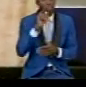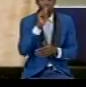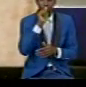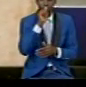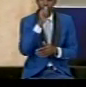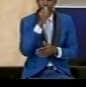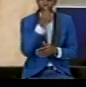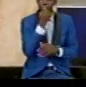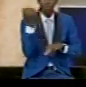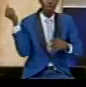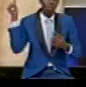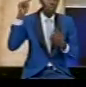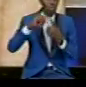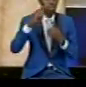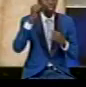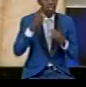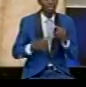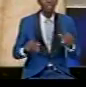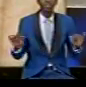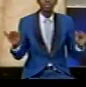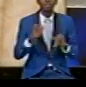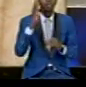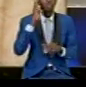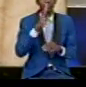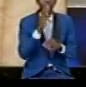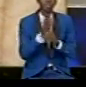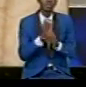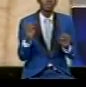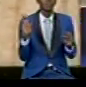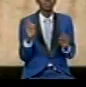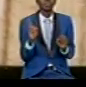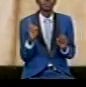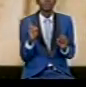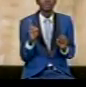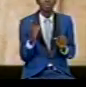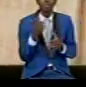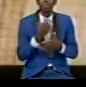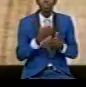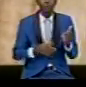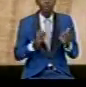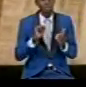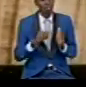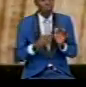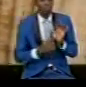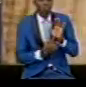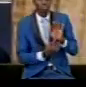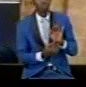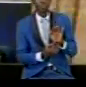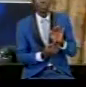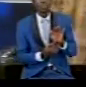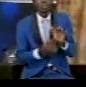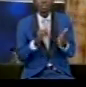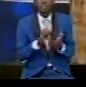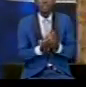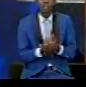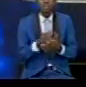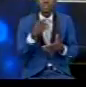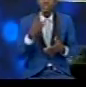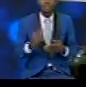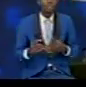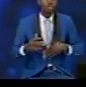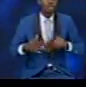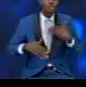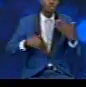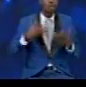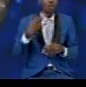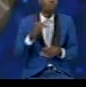the end, the same shall be saved. What a revelation that the joy of